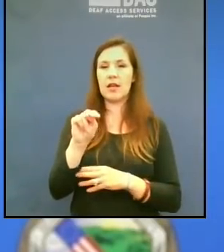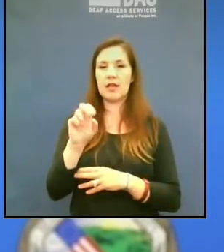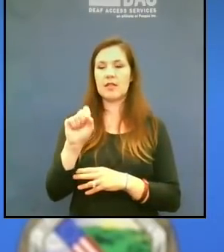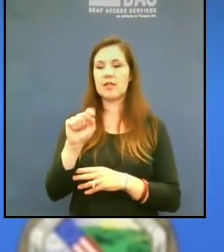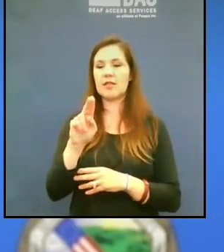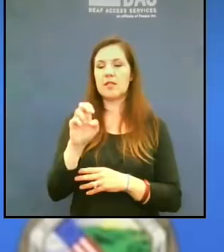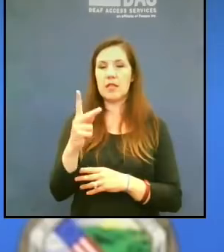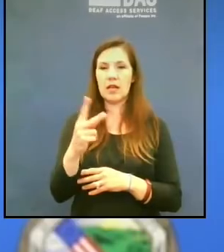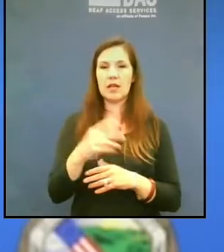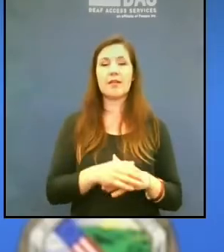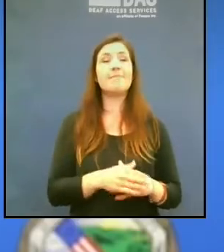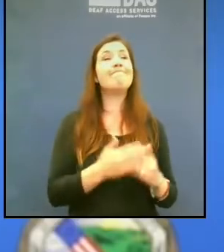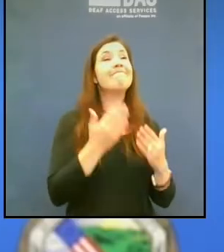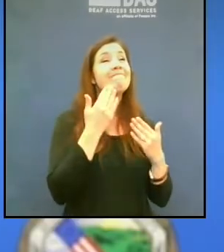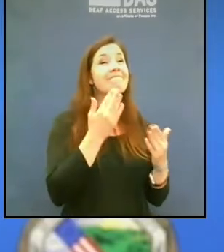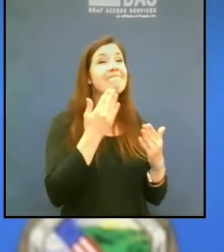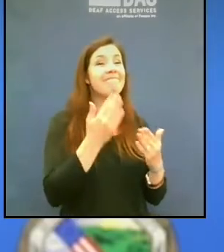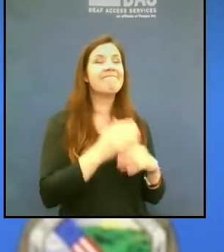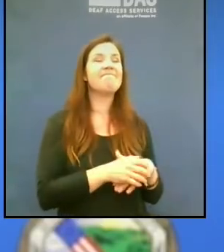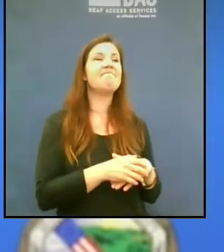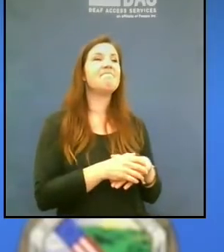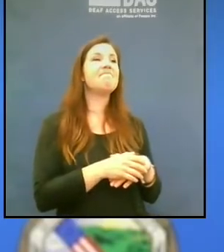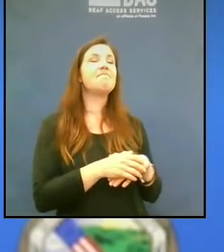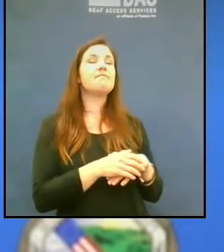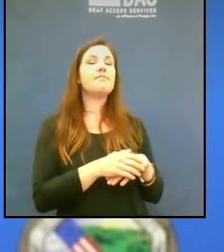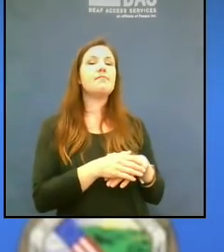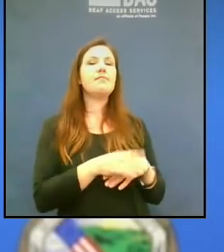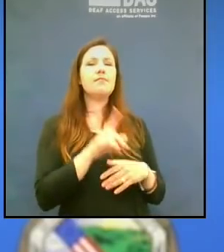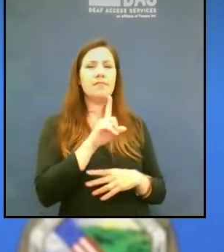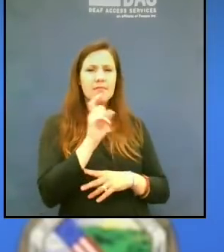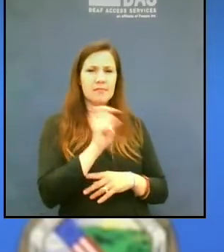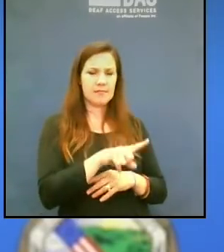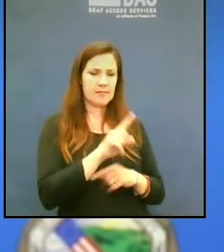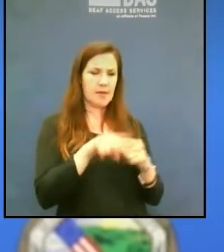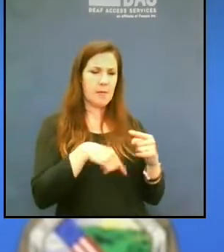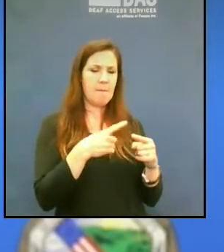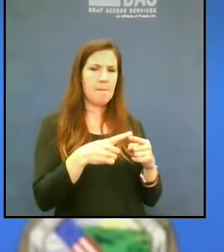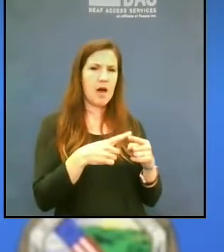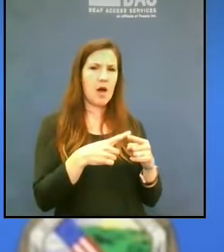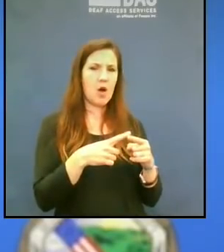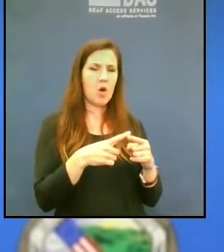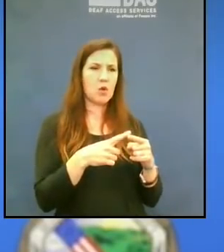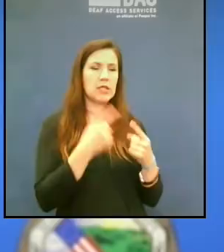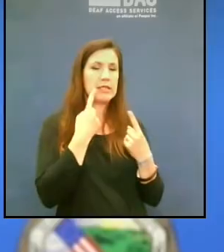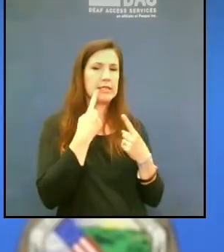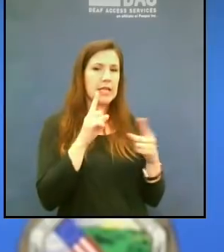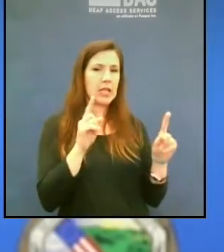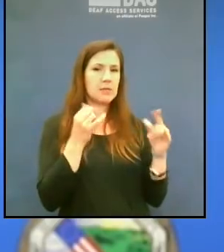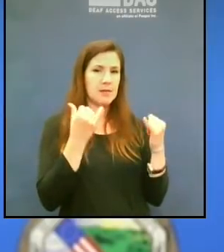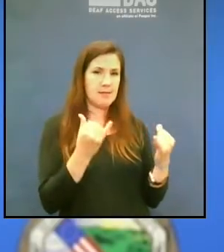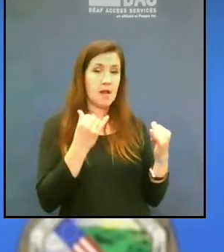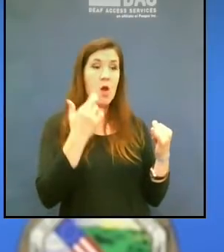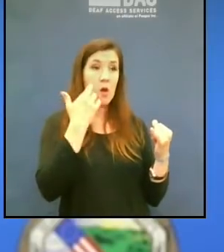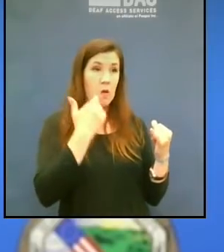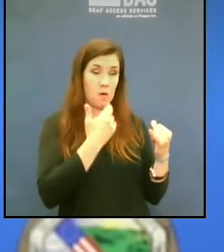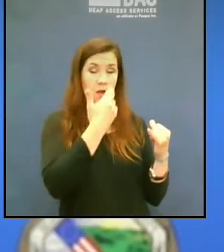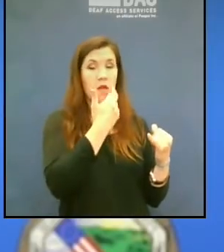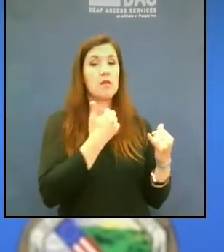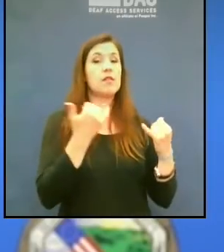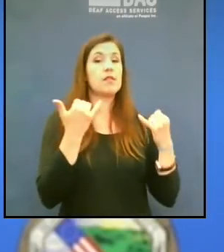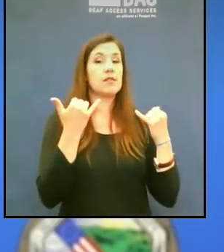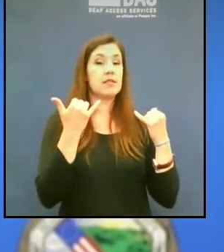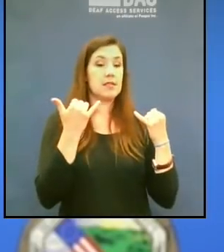Hi, Mark. Thanks for taking our questions. My question is in regards to the state's announcement today about restaurants now being able